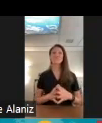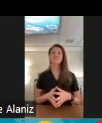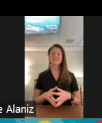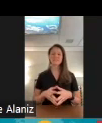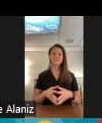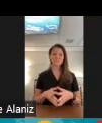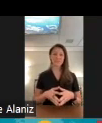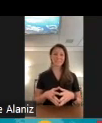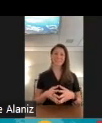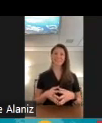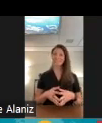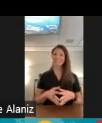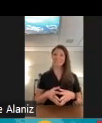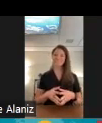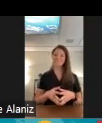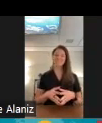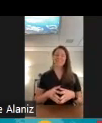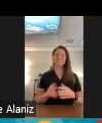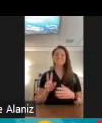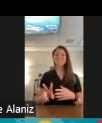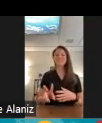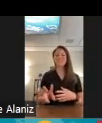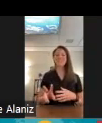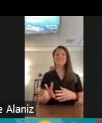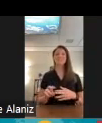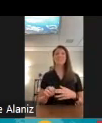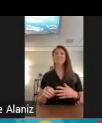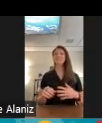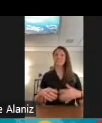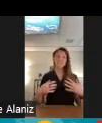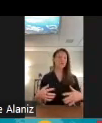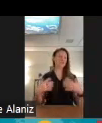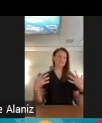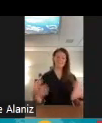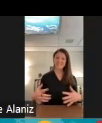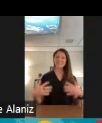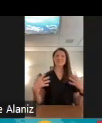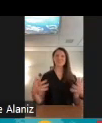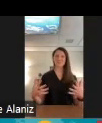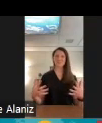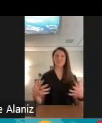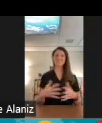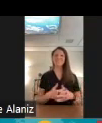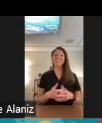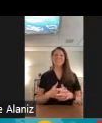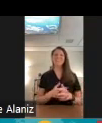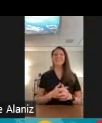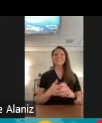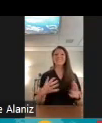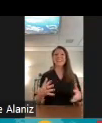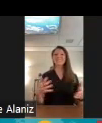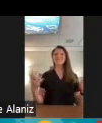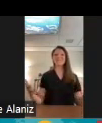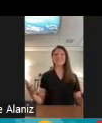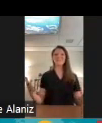he's a 14-year-old boy, and he has autism, and he has level 2 symptoms. So that means that he requires substantial support. And